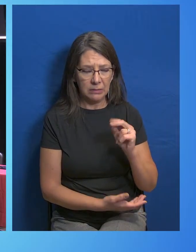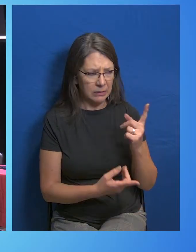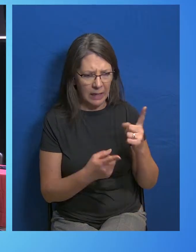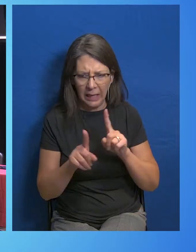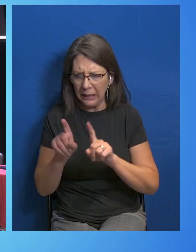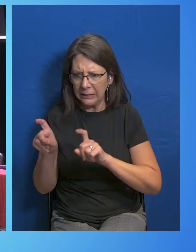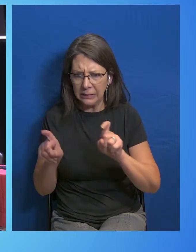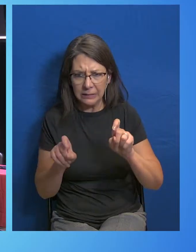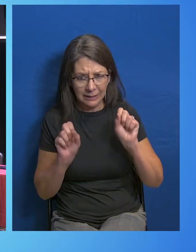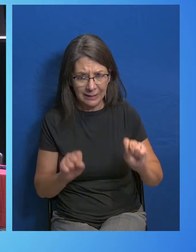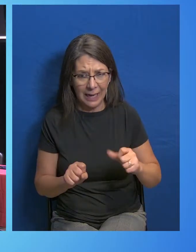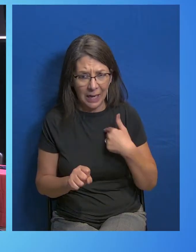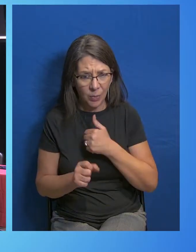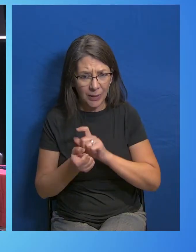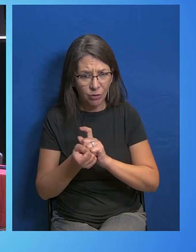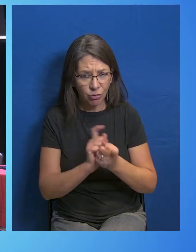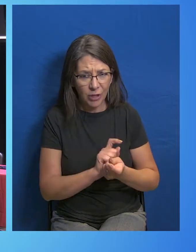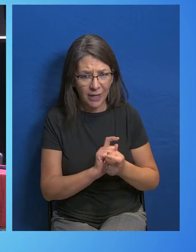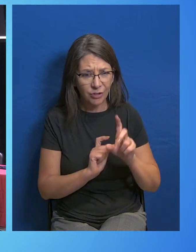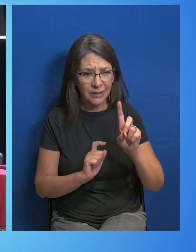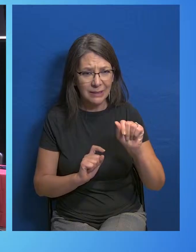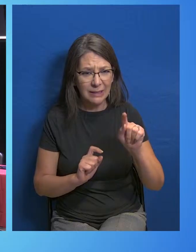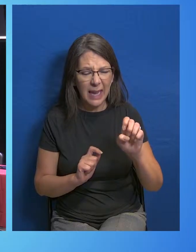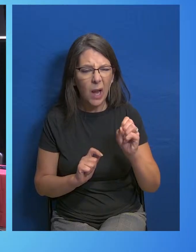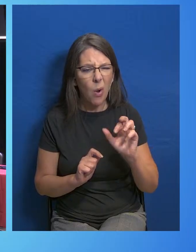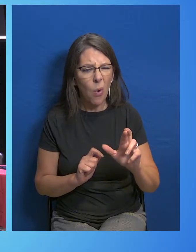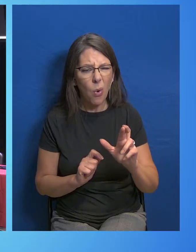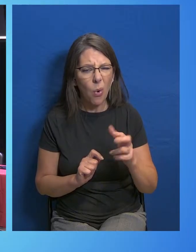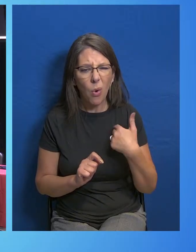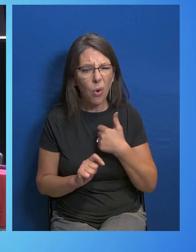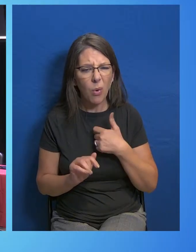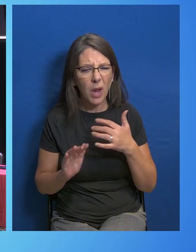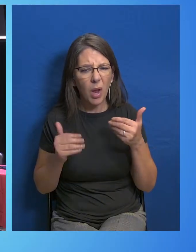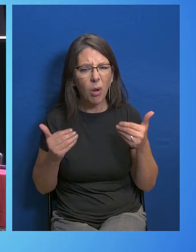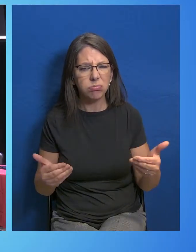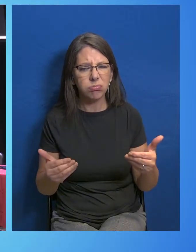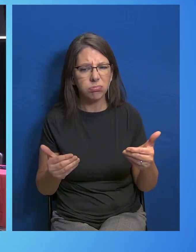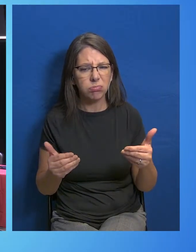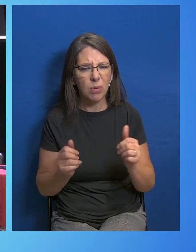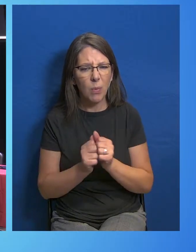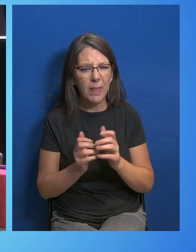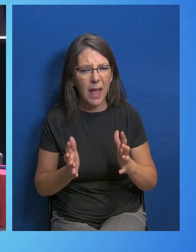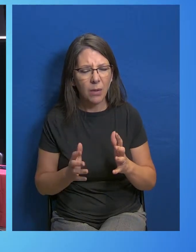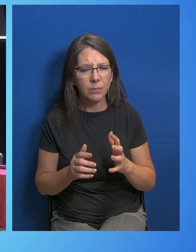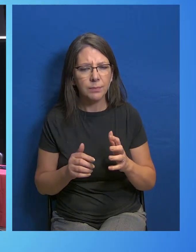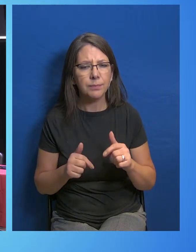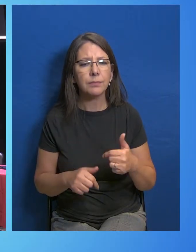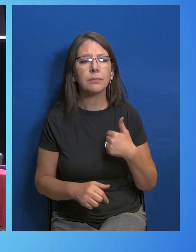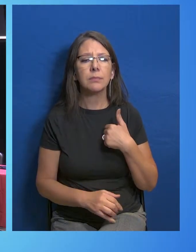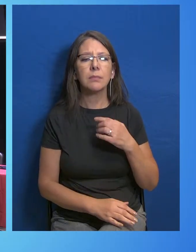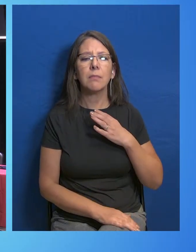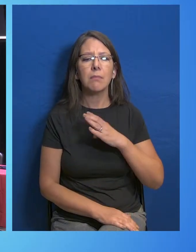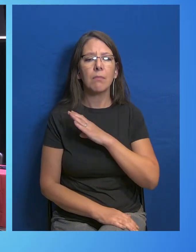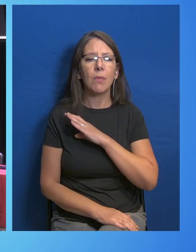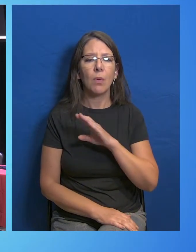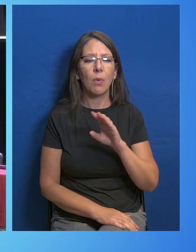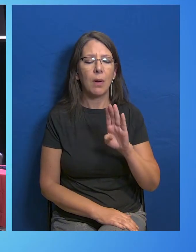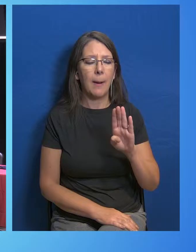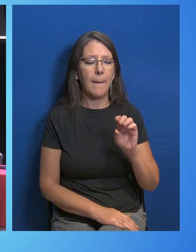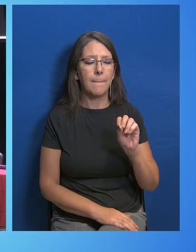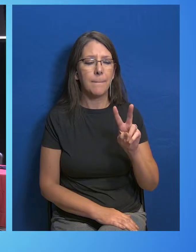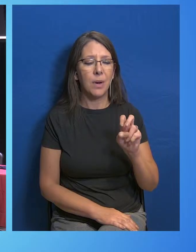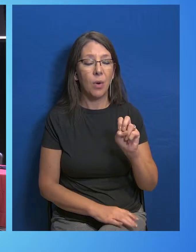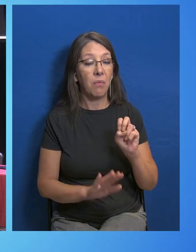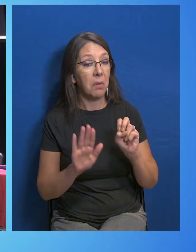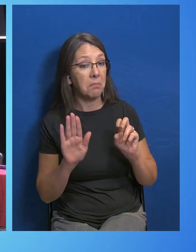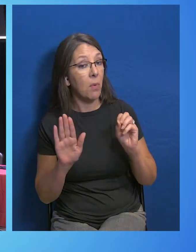or would we like to just move forward with, this one? Okay. Or, this is Board Member Bove, or